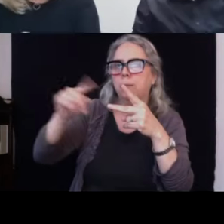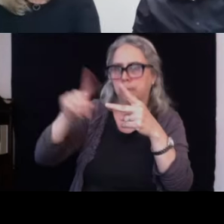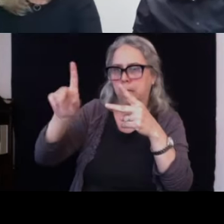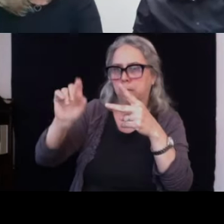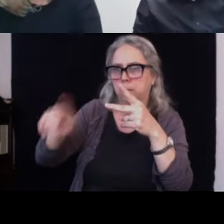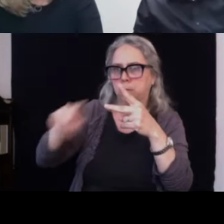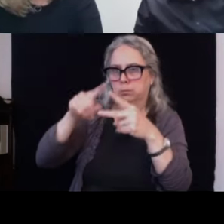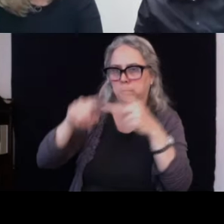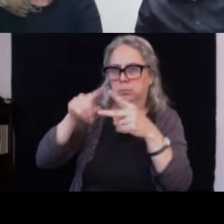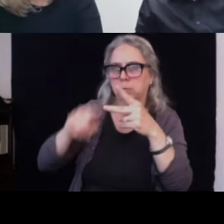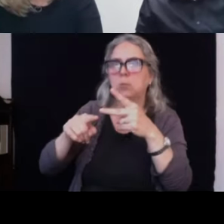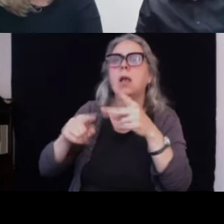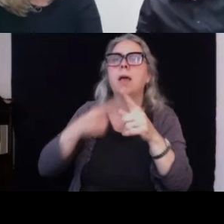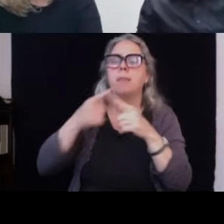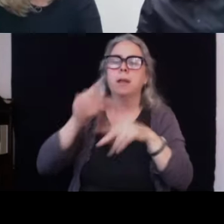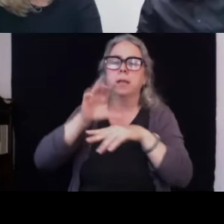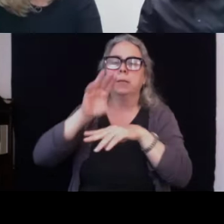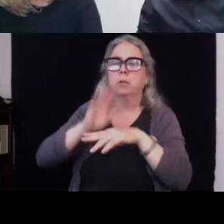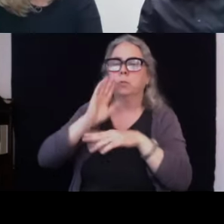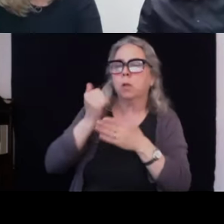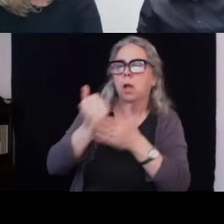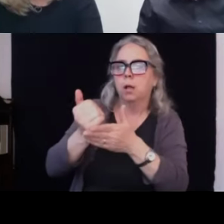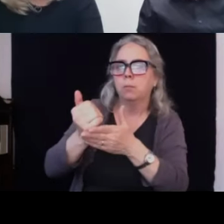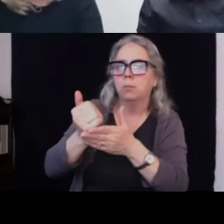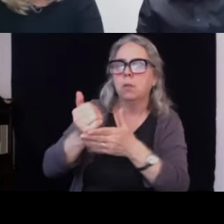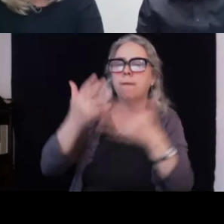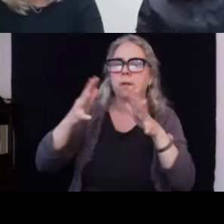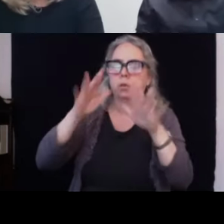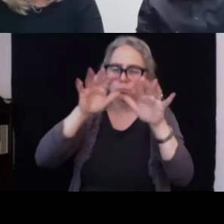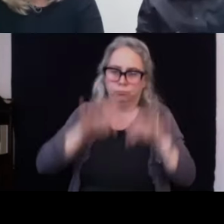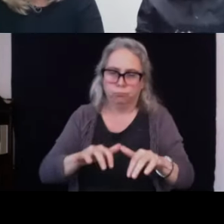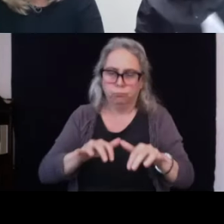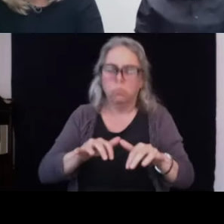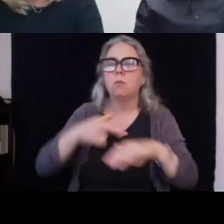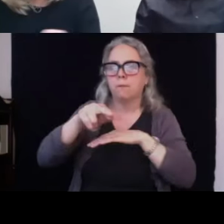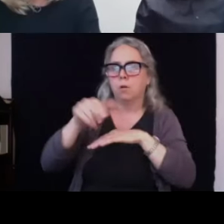And then from there, your case manager will help complete the referral and submit it to OADS for you.